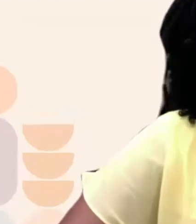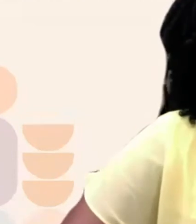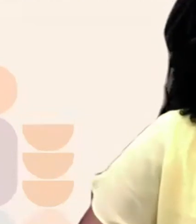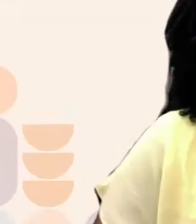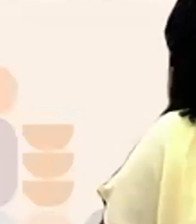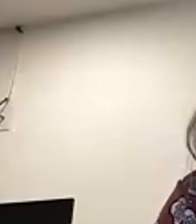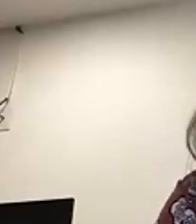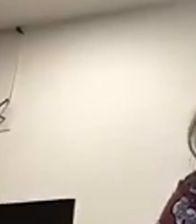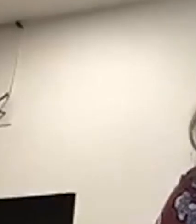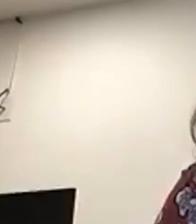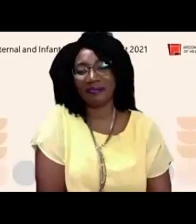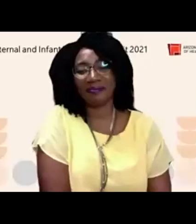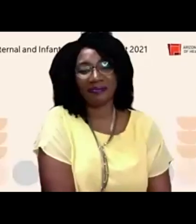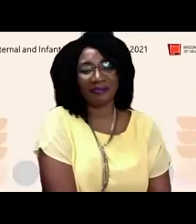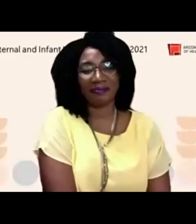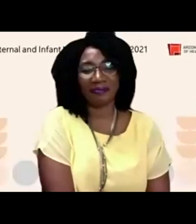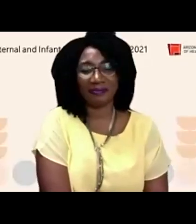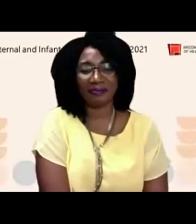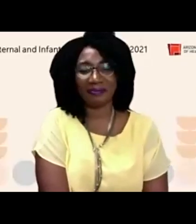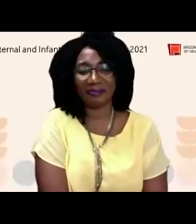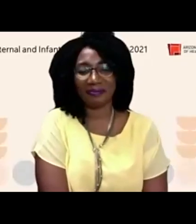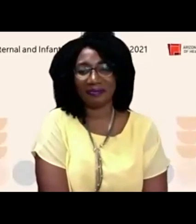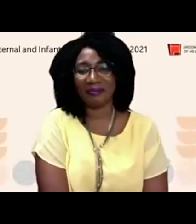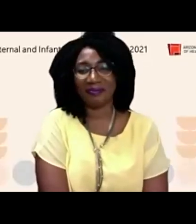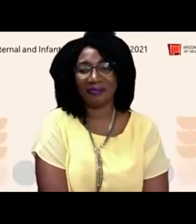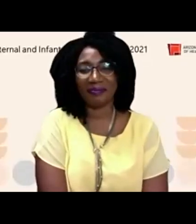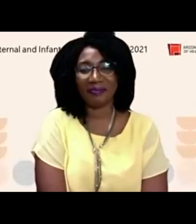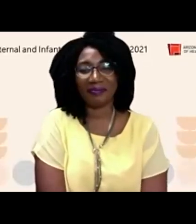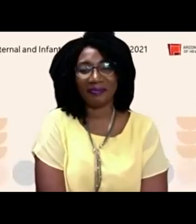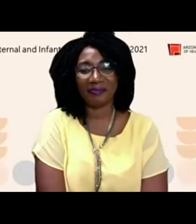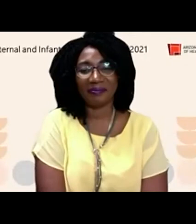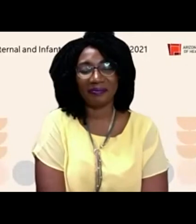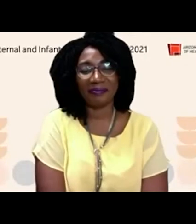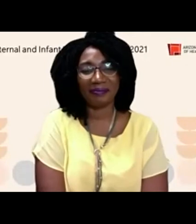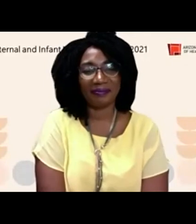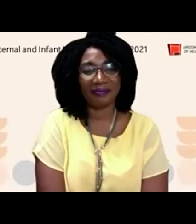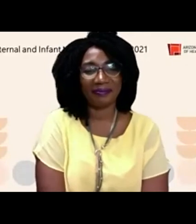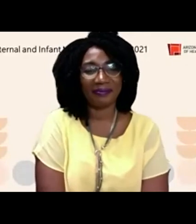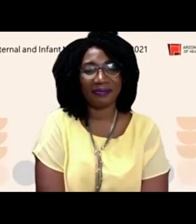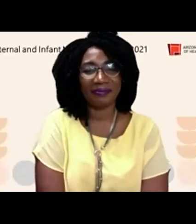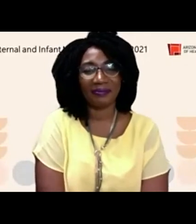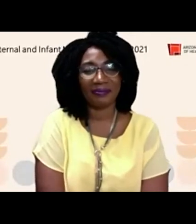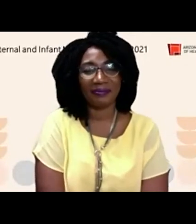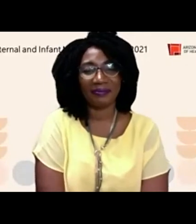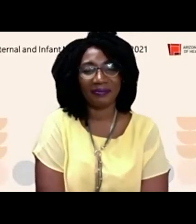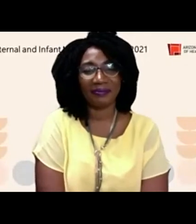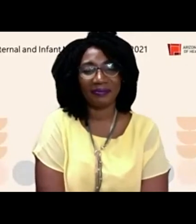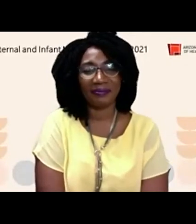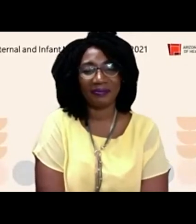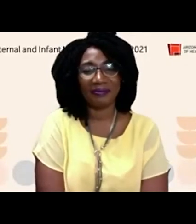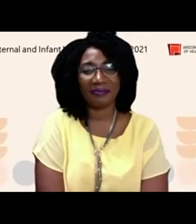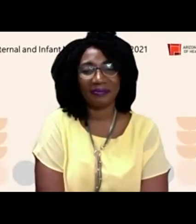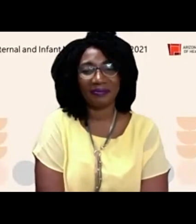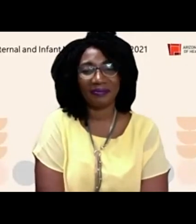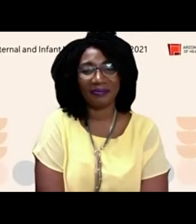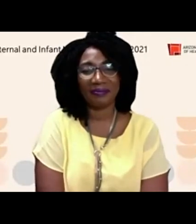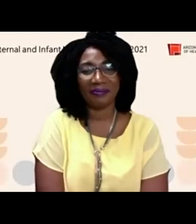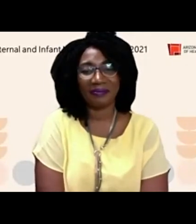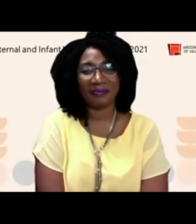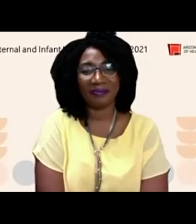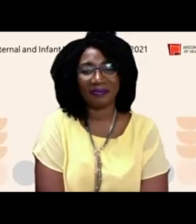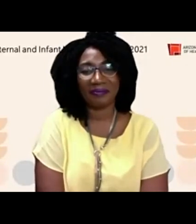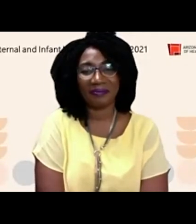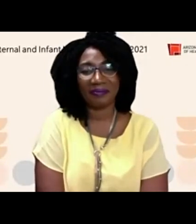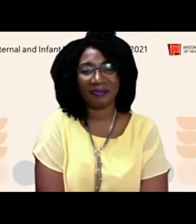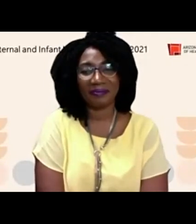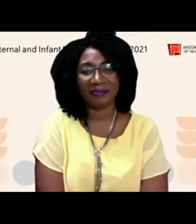Thank you very much, Dr. Thompson. Let me just make sure that we can see. All right, so at this point, I am